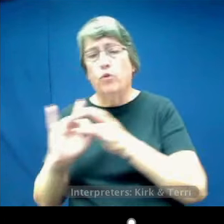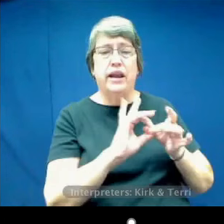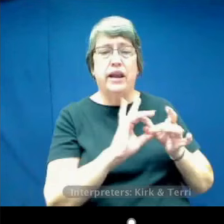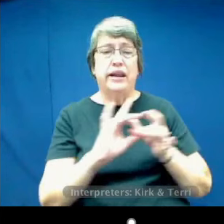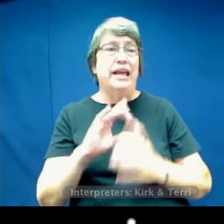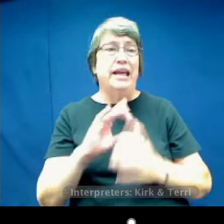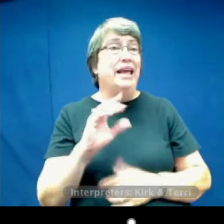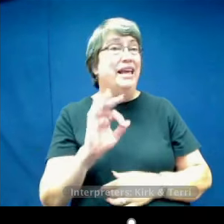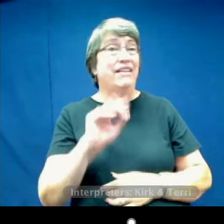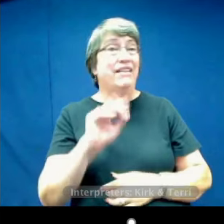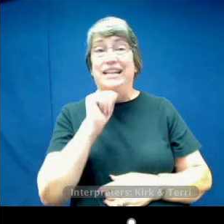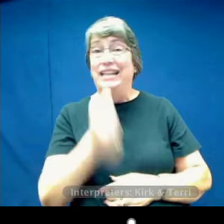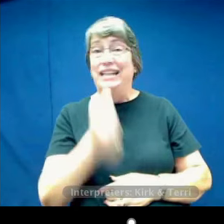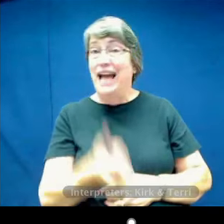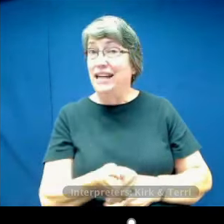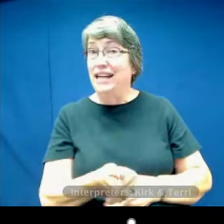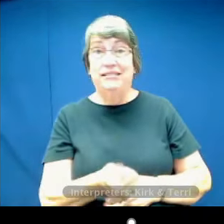not get joint legal custody.